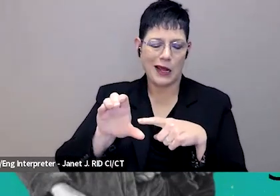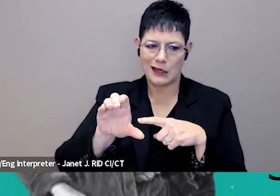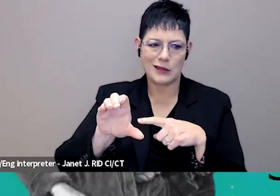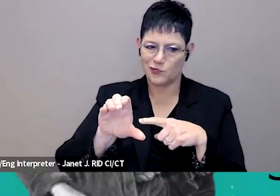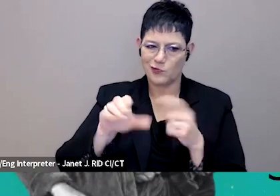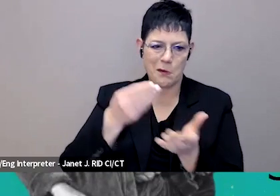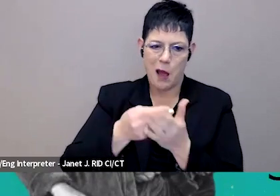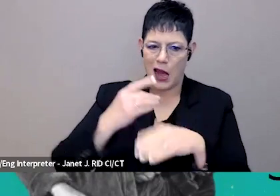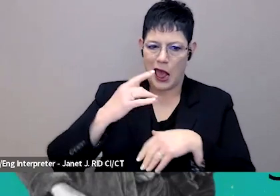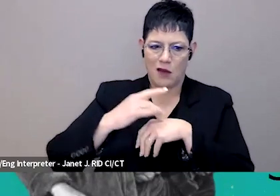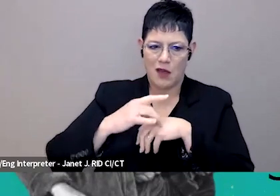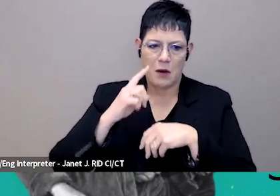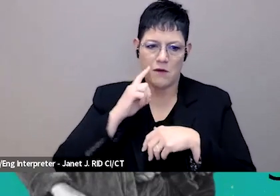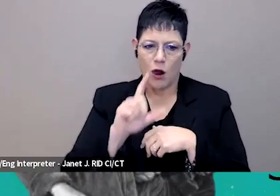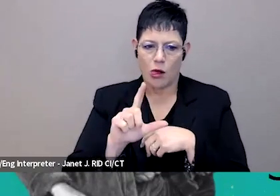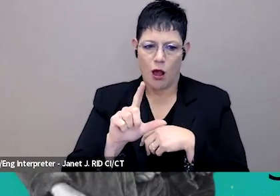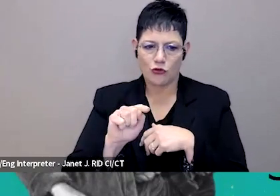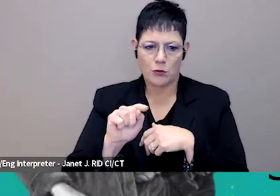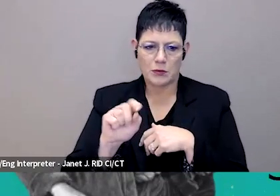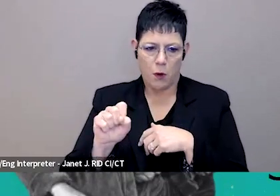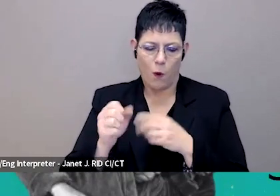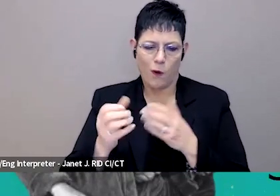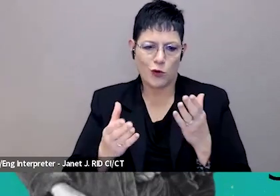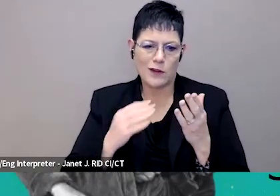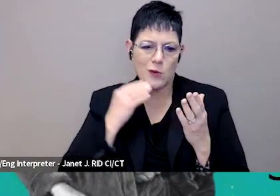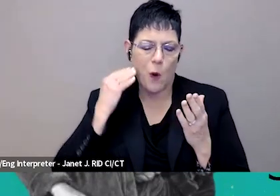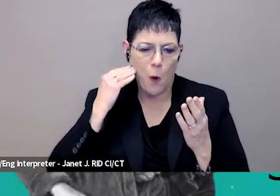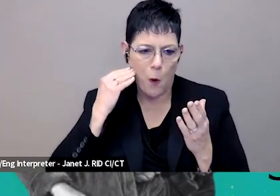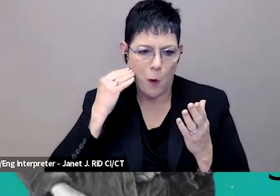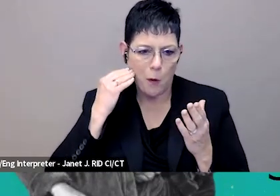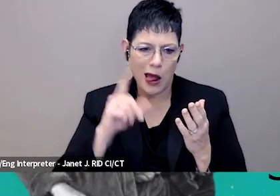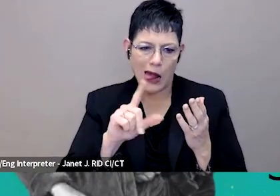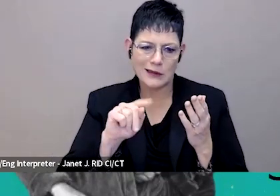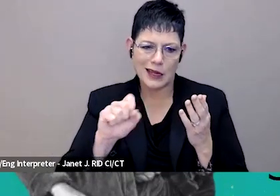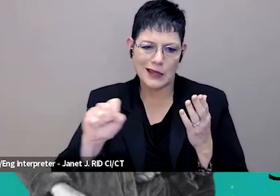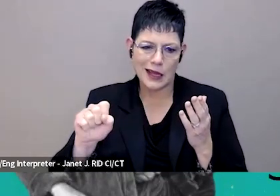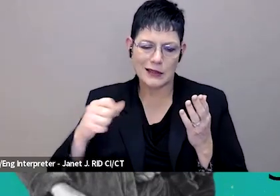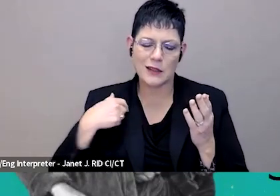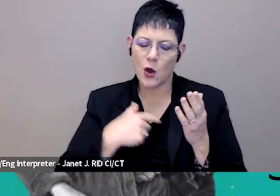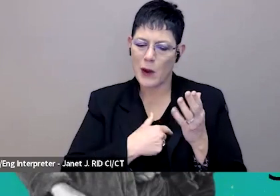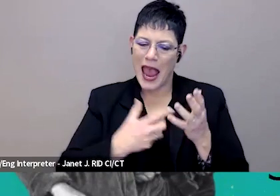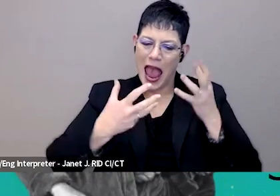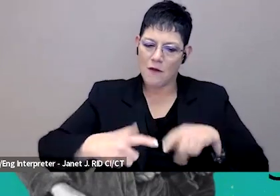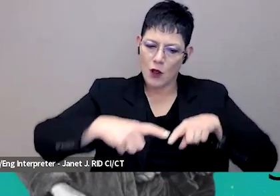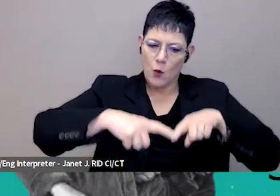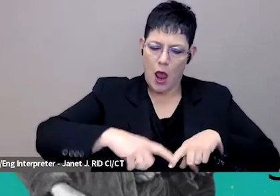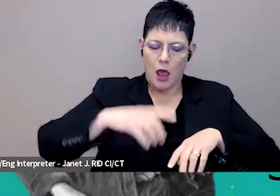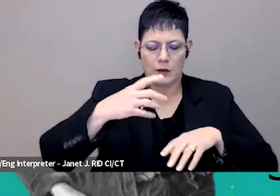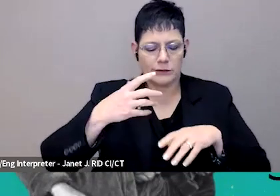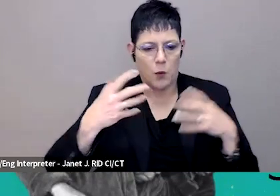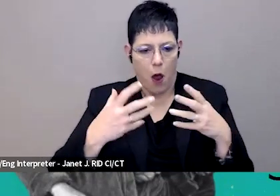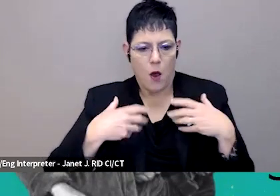long-term services supports in the home, we have been working largely on some Medicaid reform as part